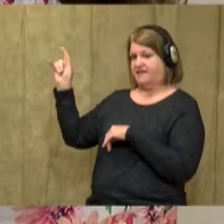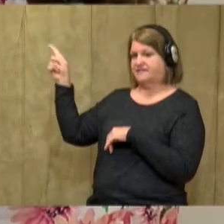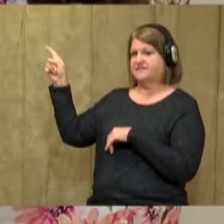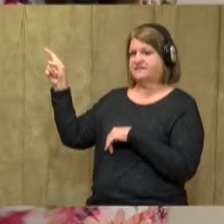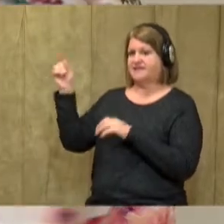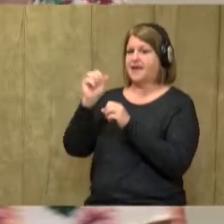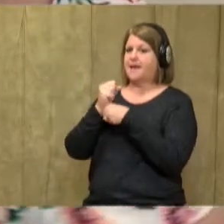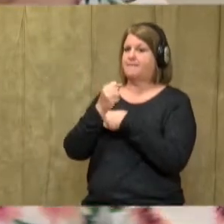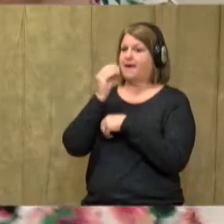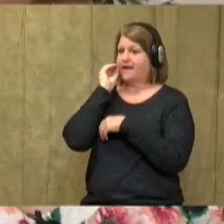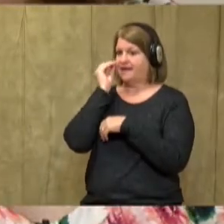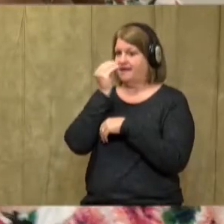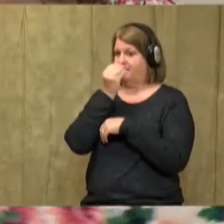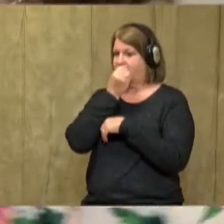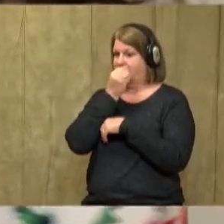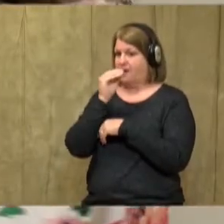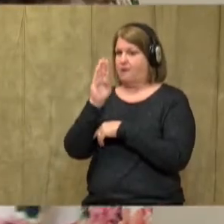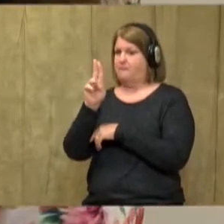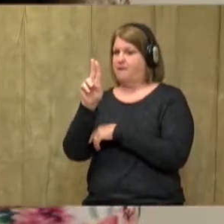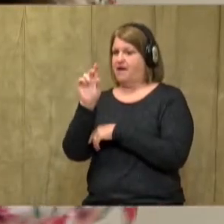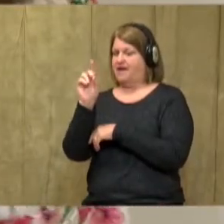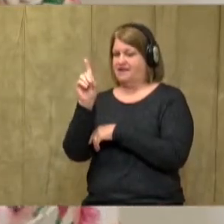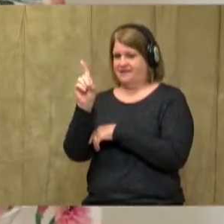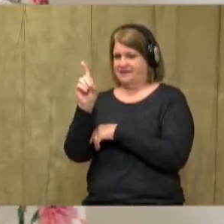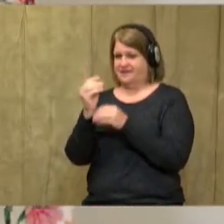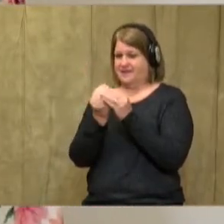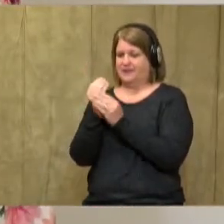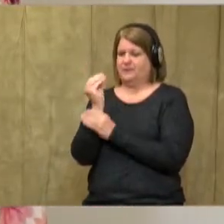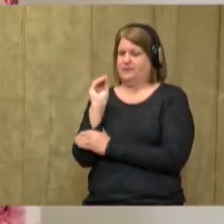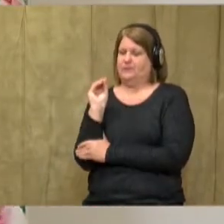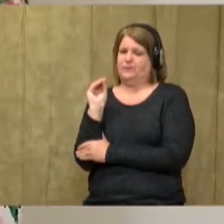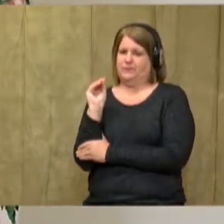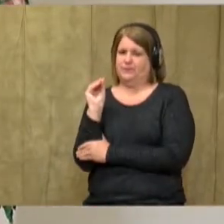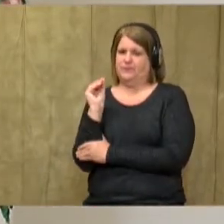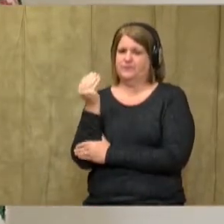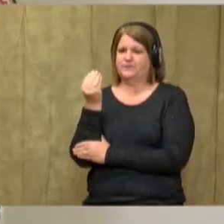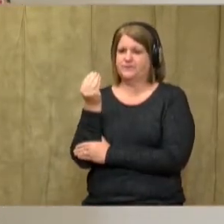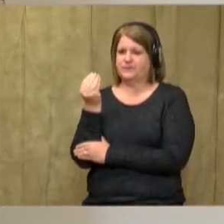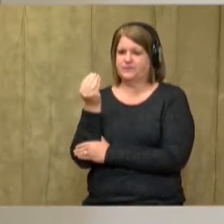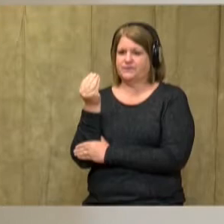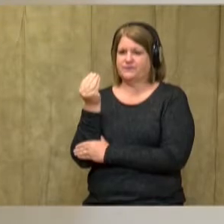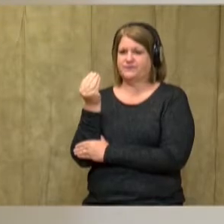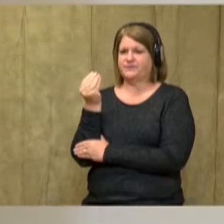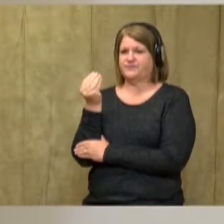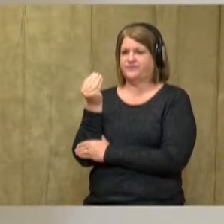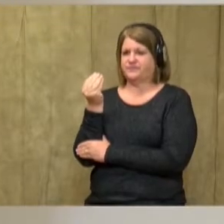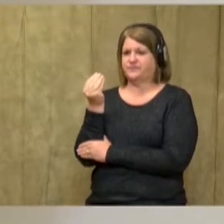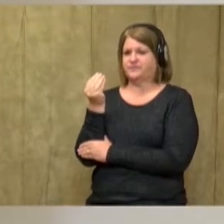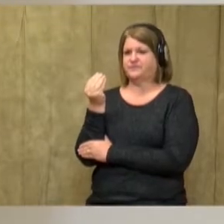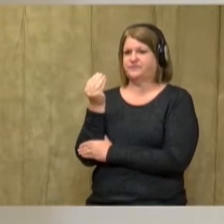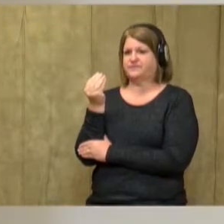flower bud. I think I'll have one little flower bud over here. All right.